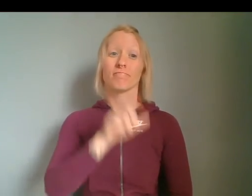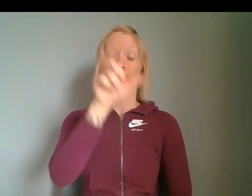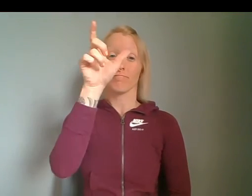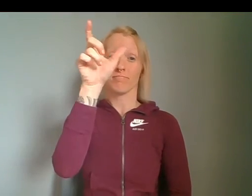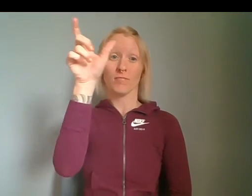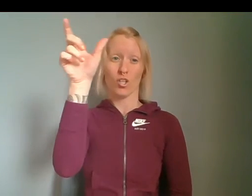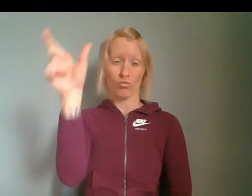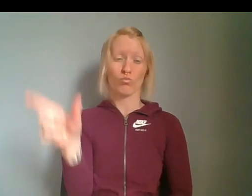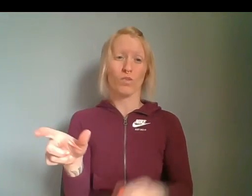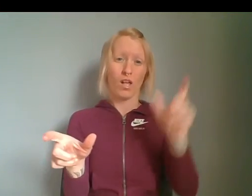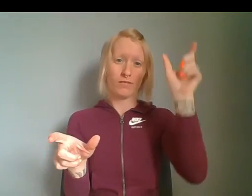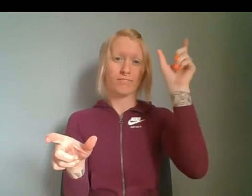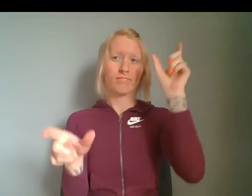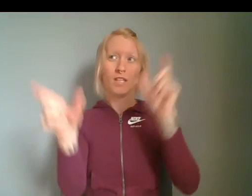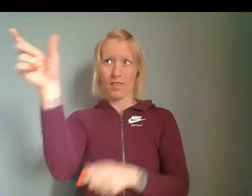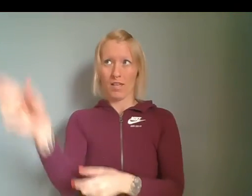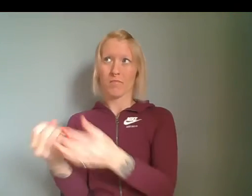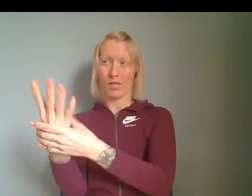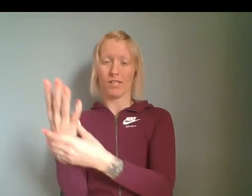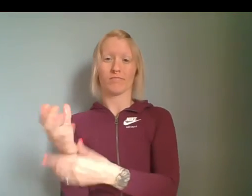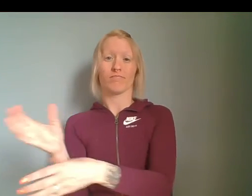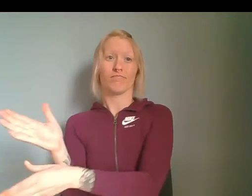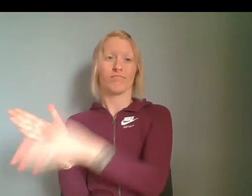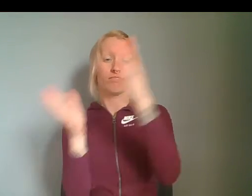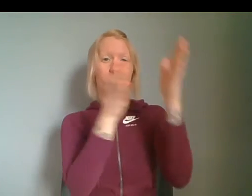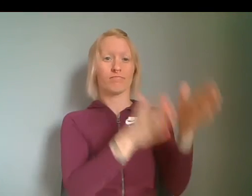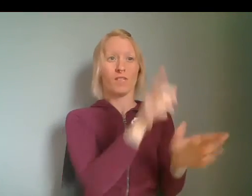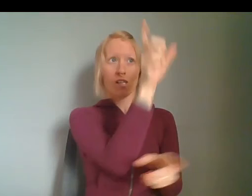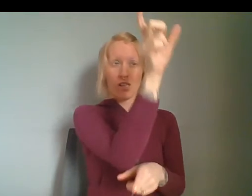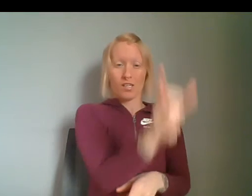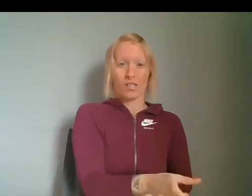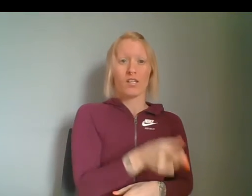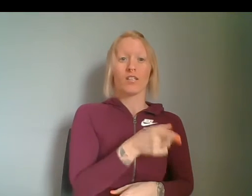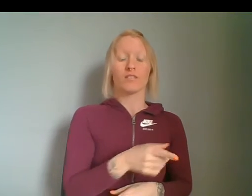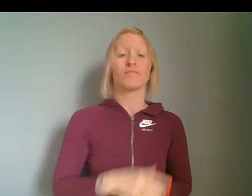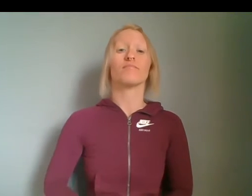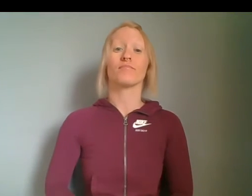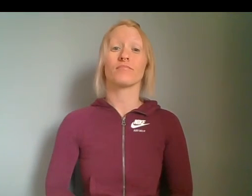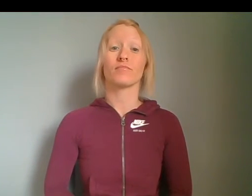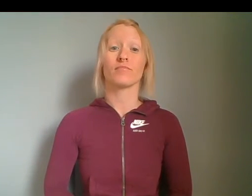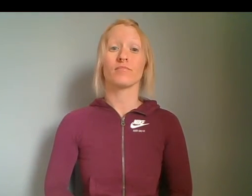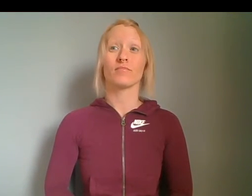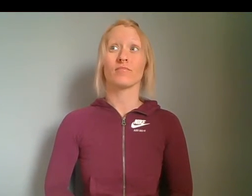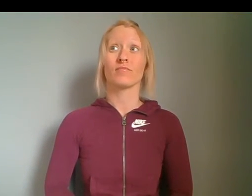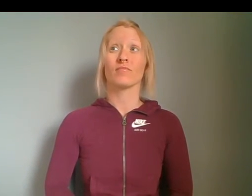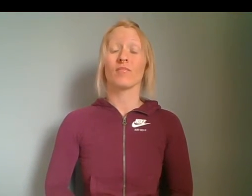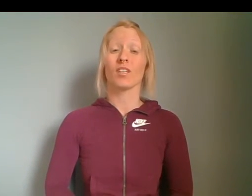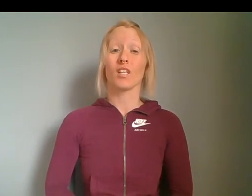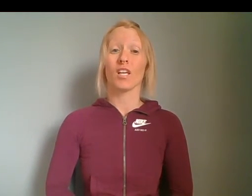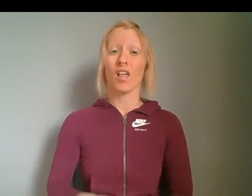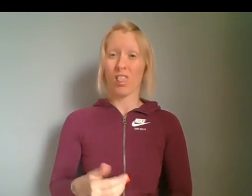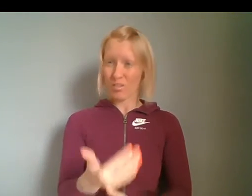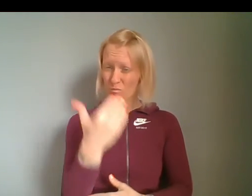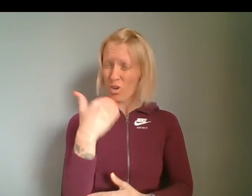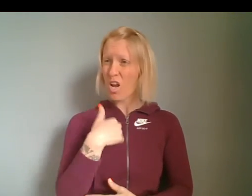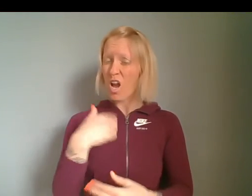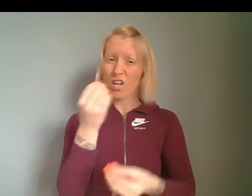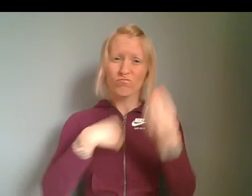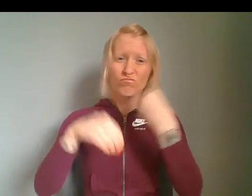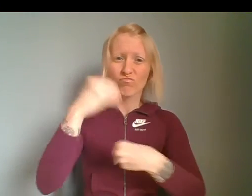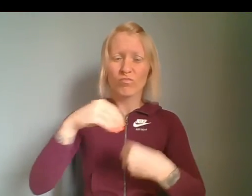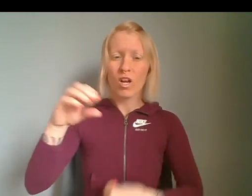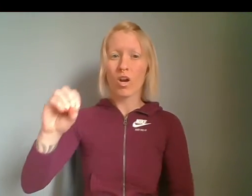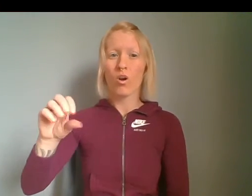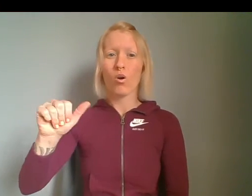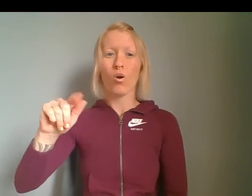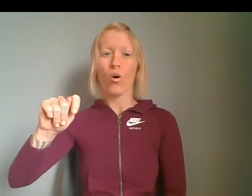oatmeal, and I took in a breath, and that oatmeal now is in my body. I chewed it up. I added saliva to it, enzymes.